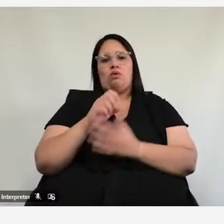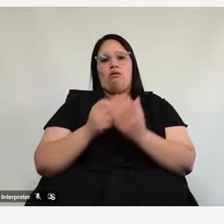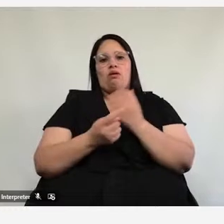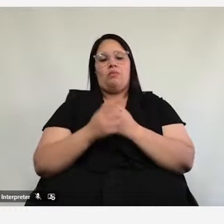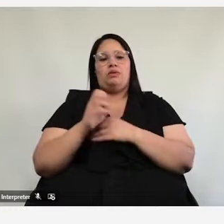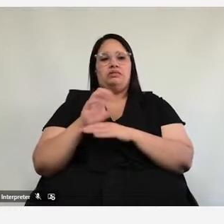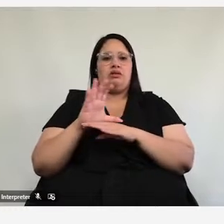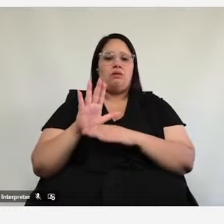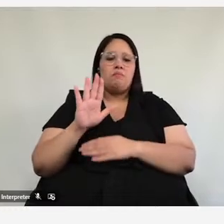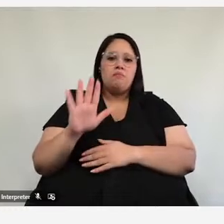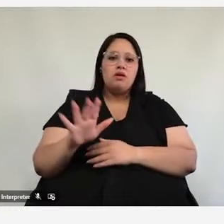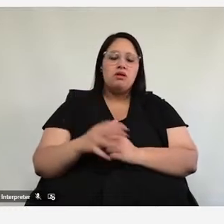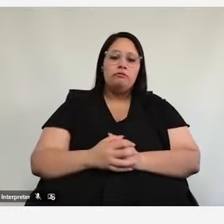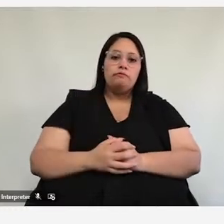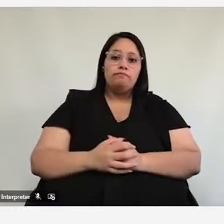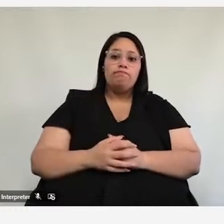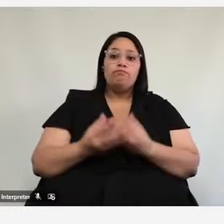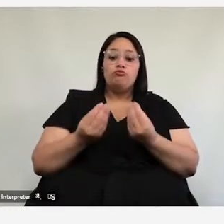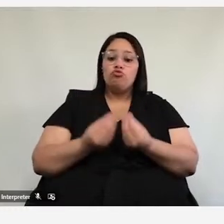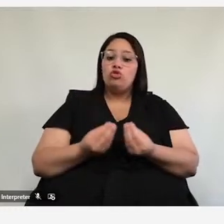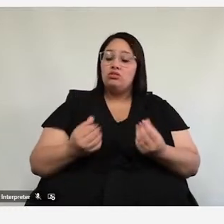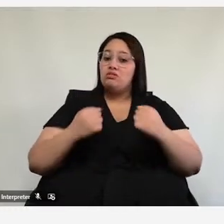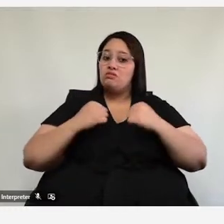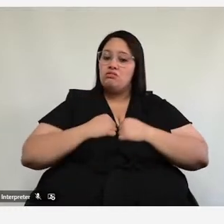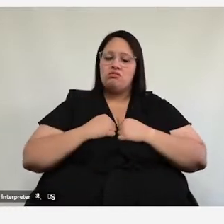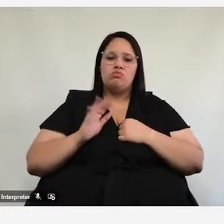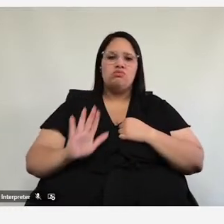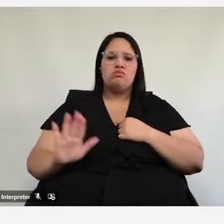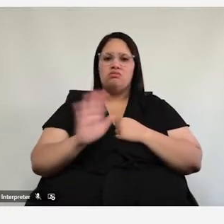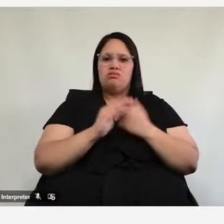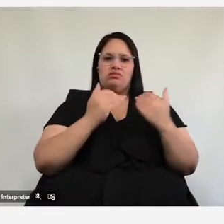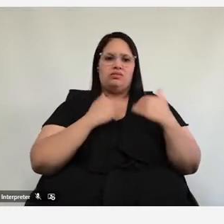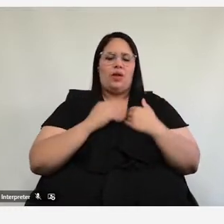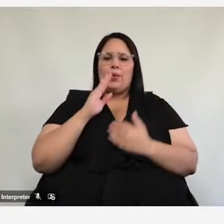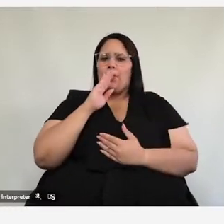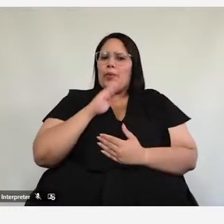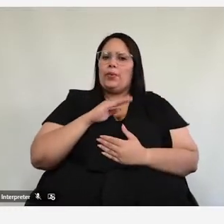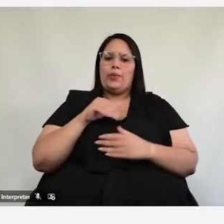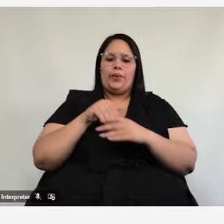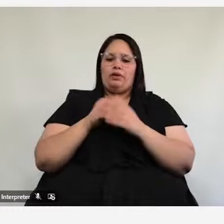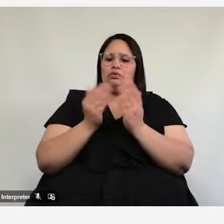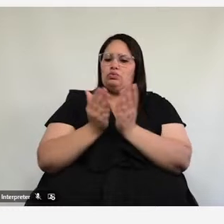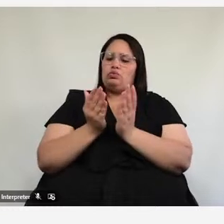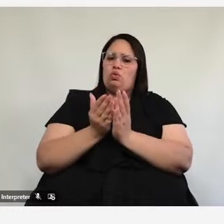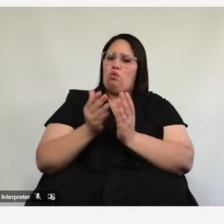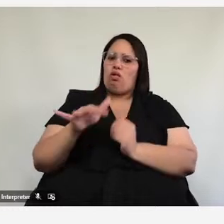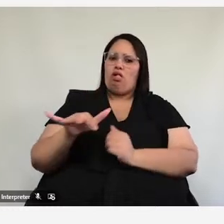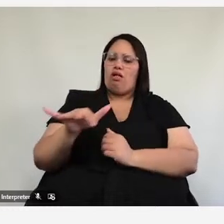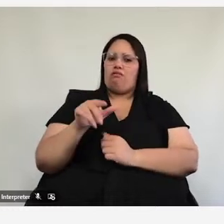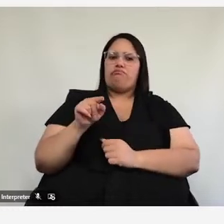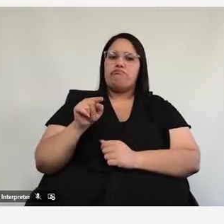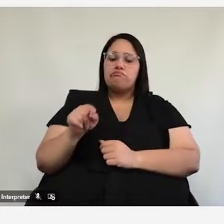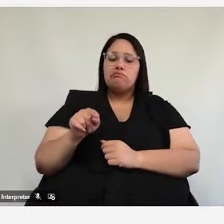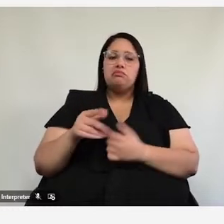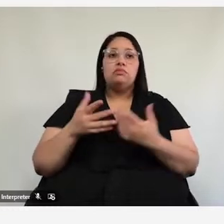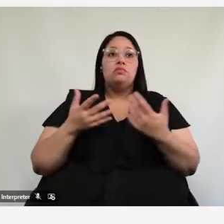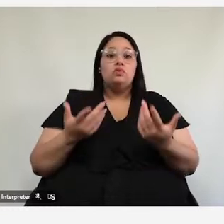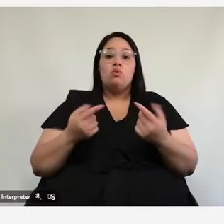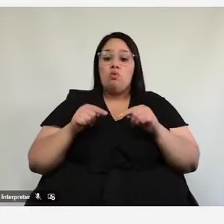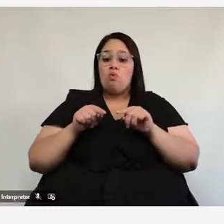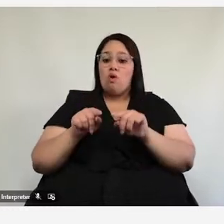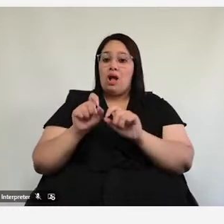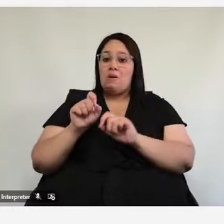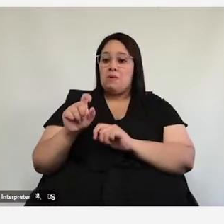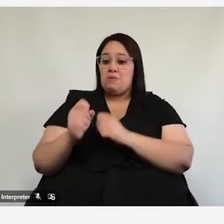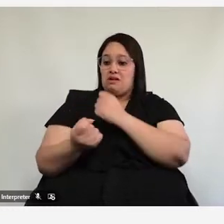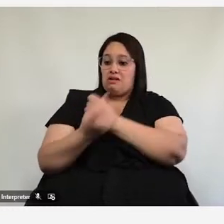Cape. Our children are no longer safe even in school premises. And while the incident